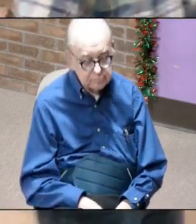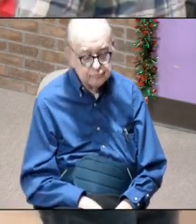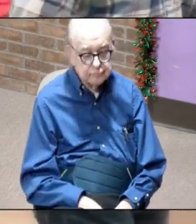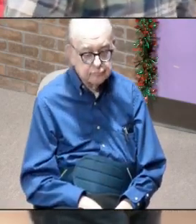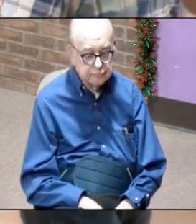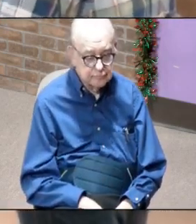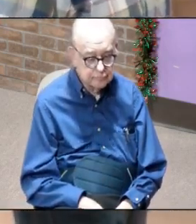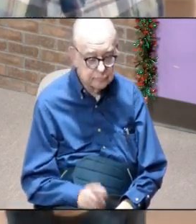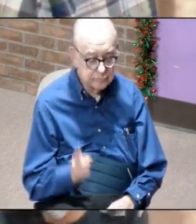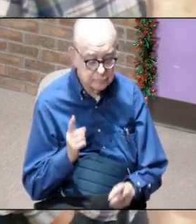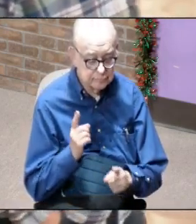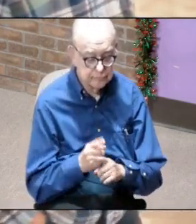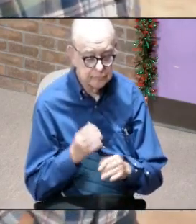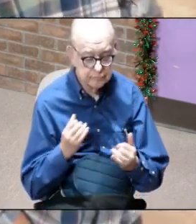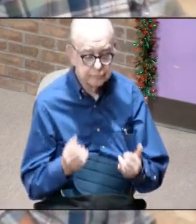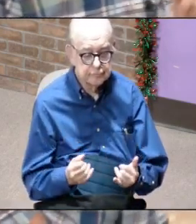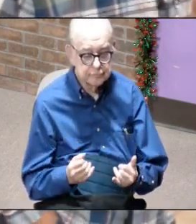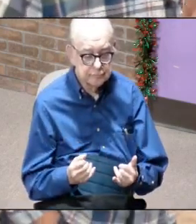And right now,